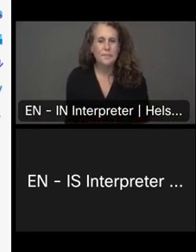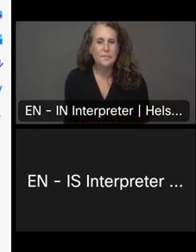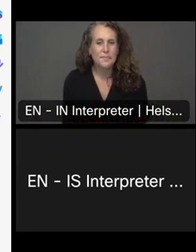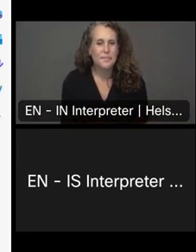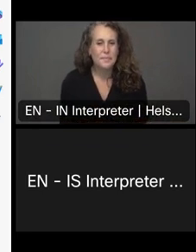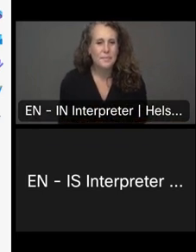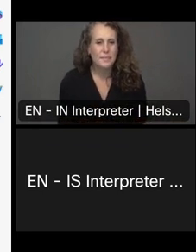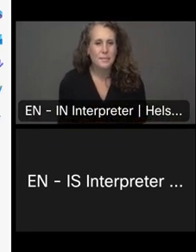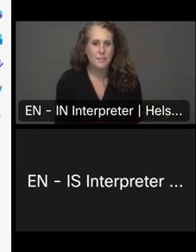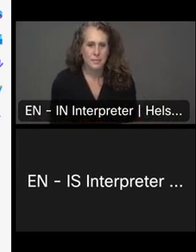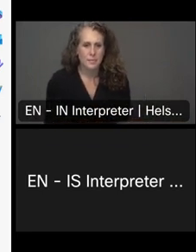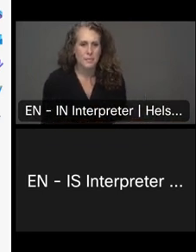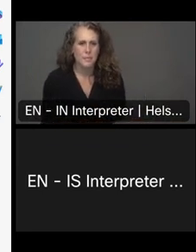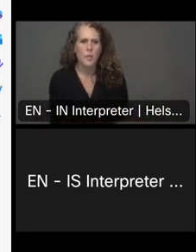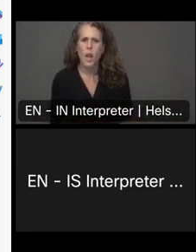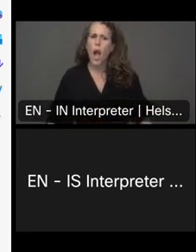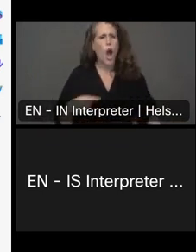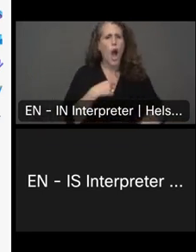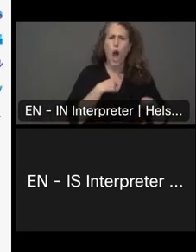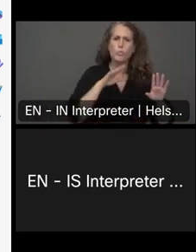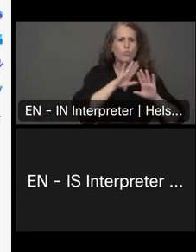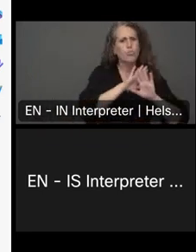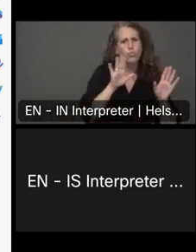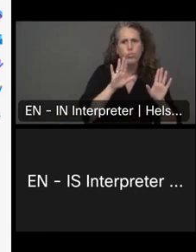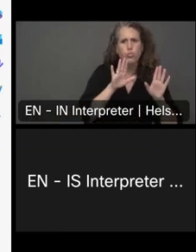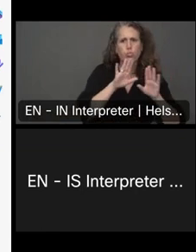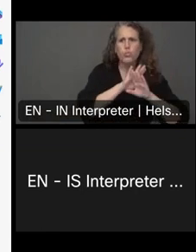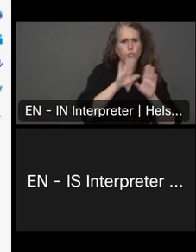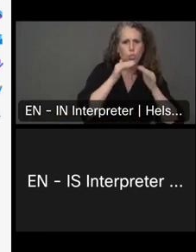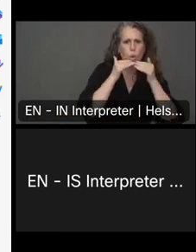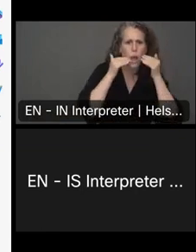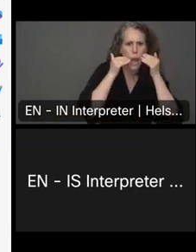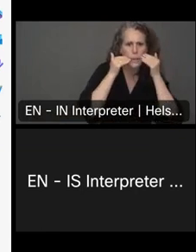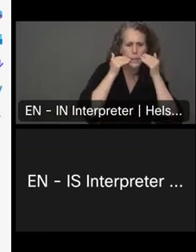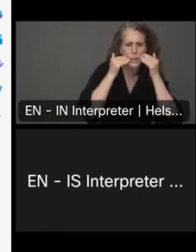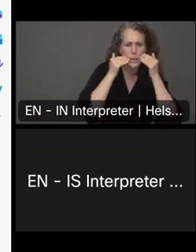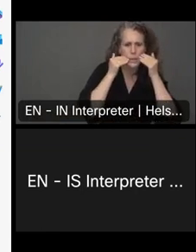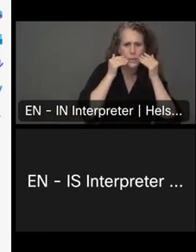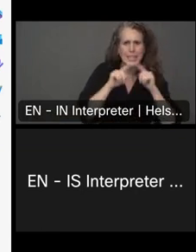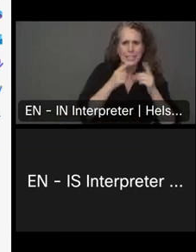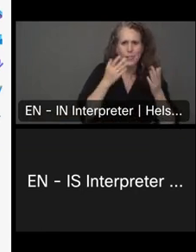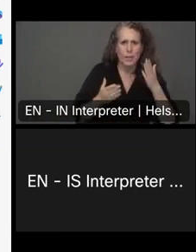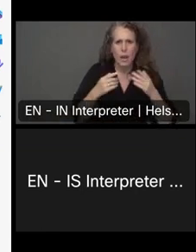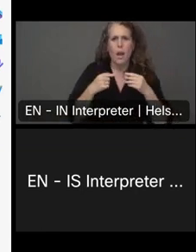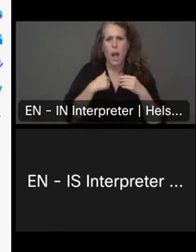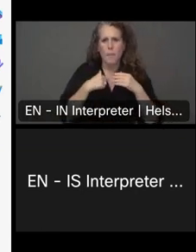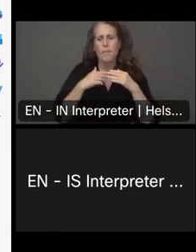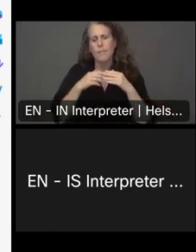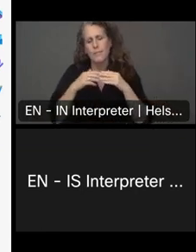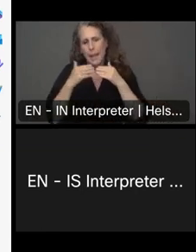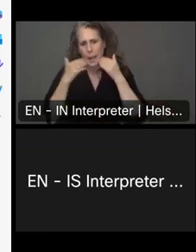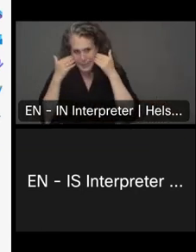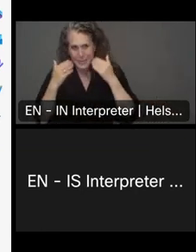I'm not unhappy is predictably different from unhappy. It's not uncommon is